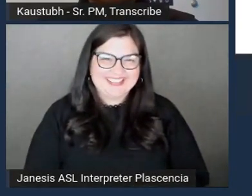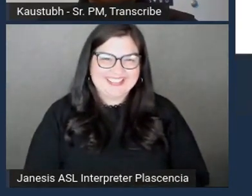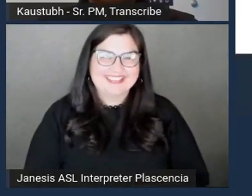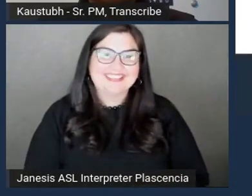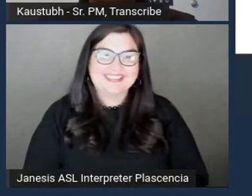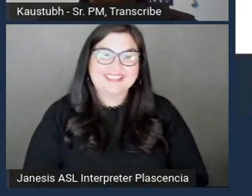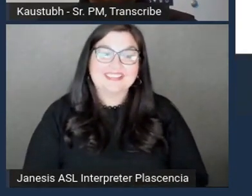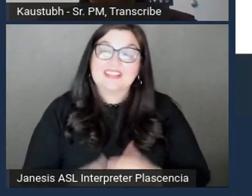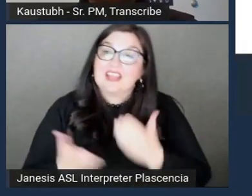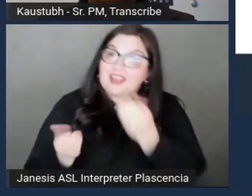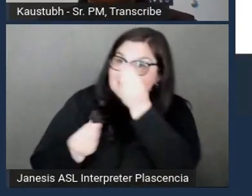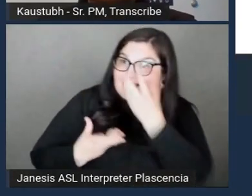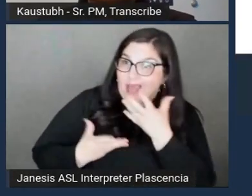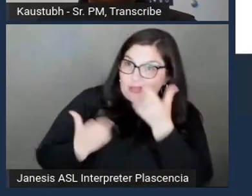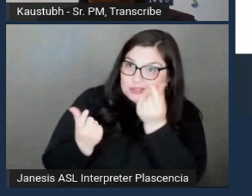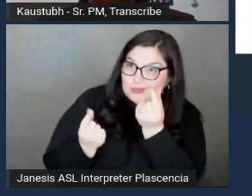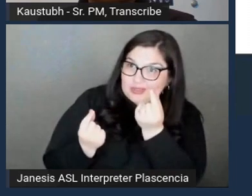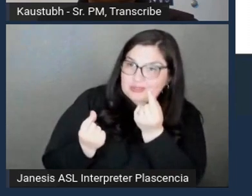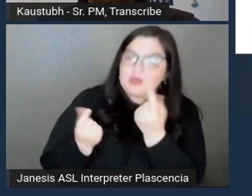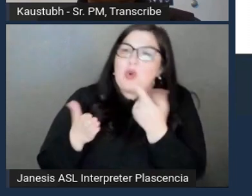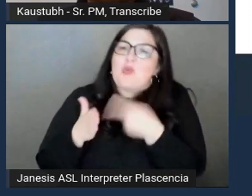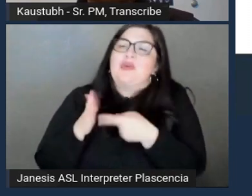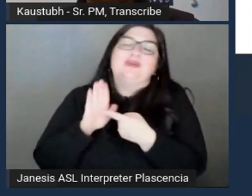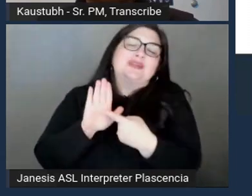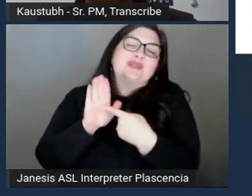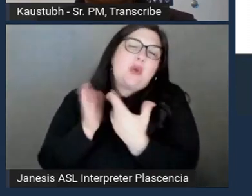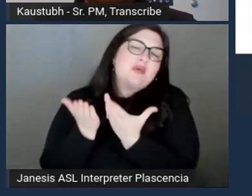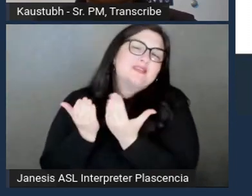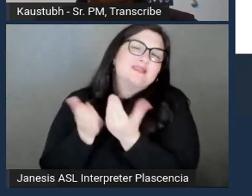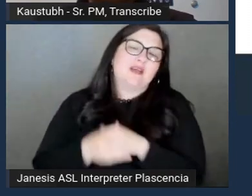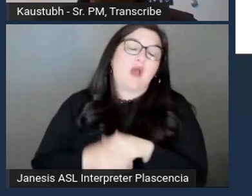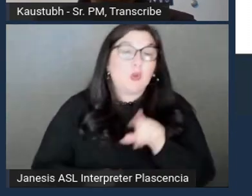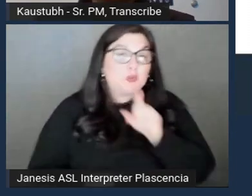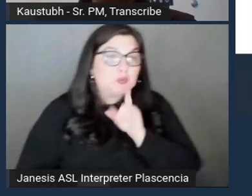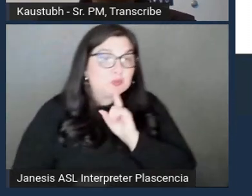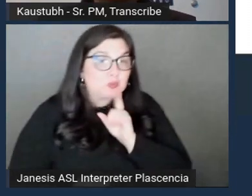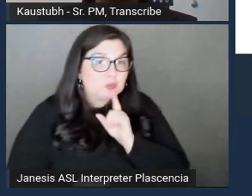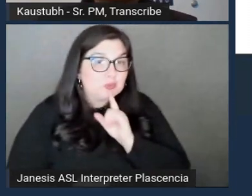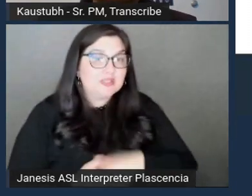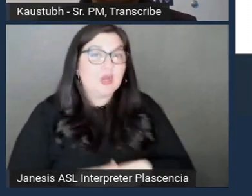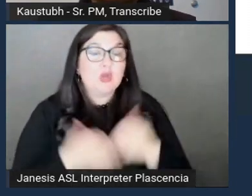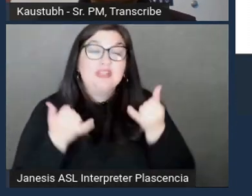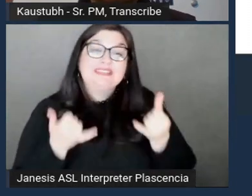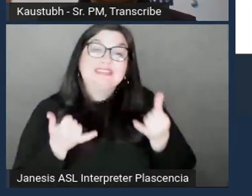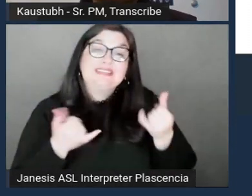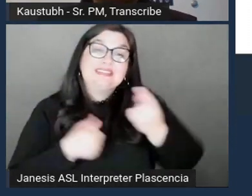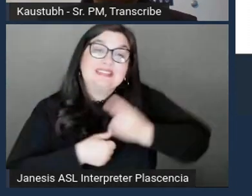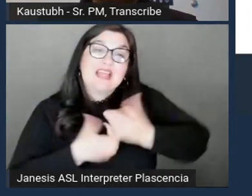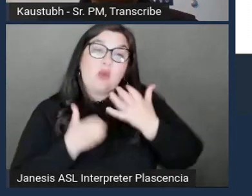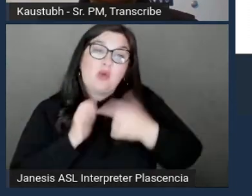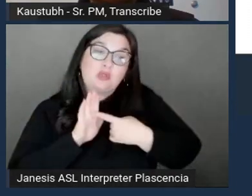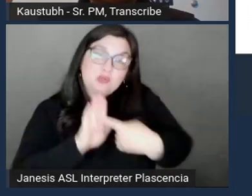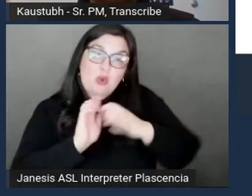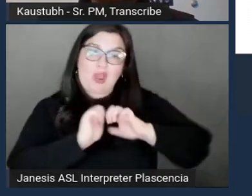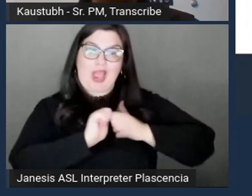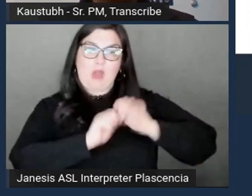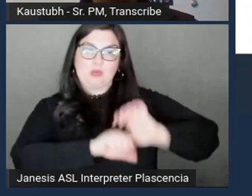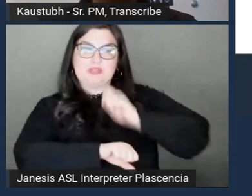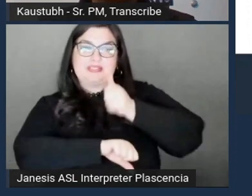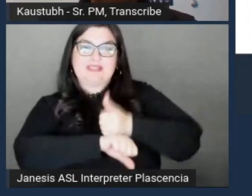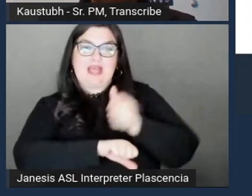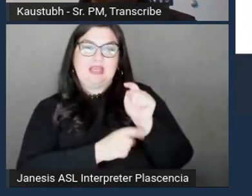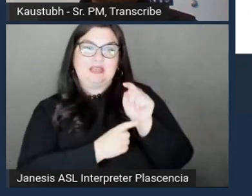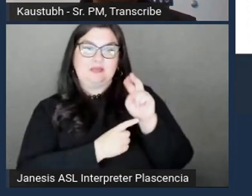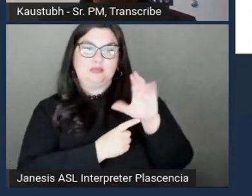Tell us what you're gonna do. Tell us what you're gonna show us. Sure. So today I want to show you how to set up a